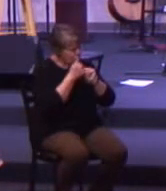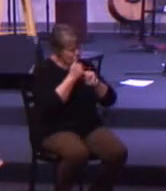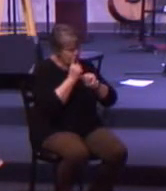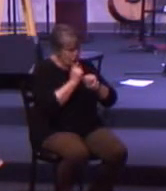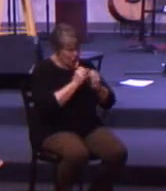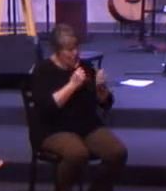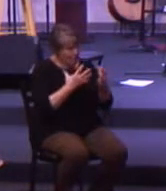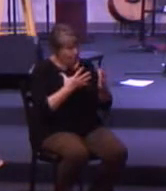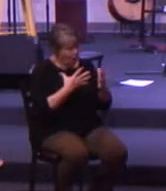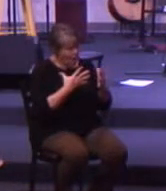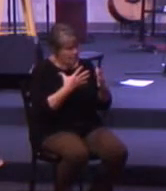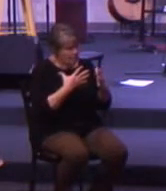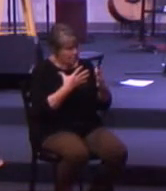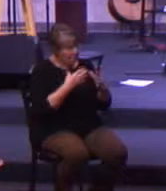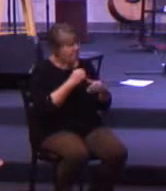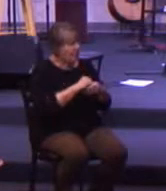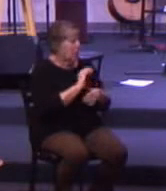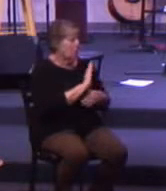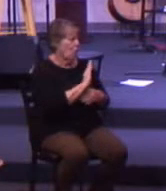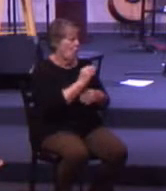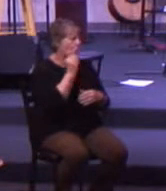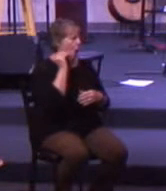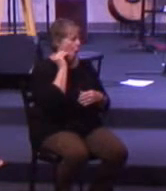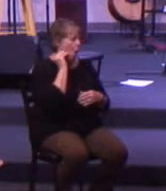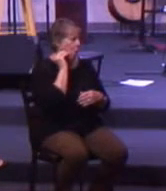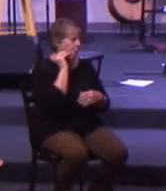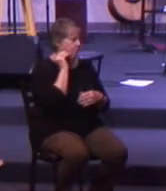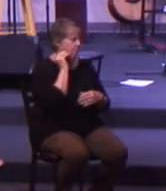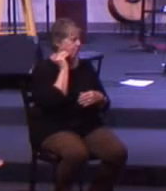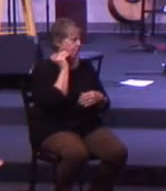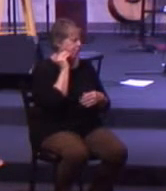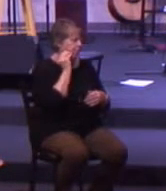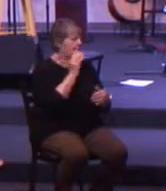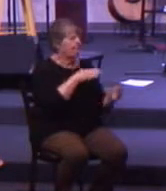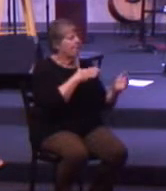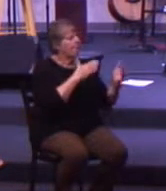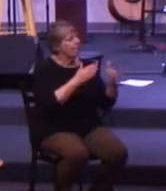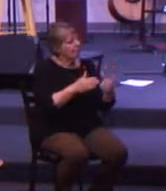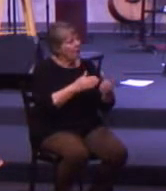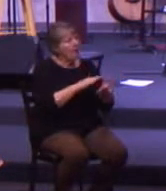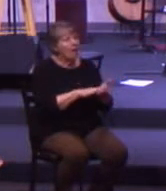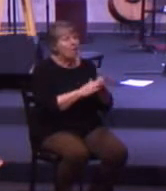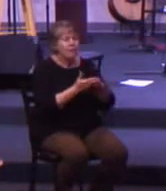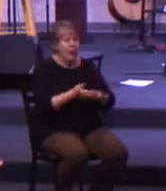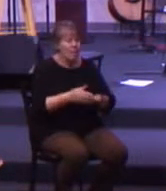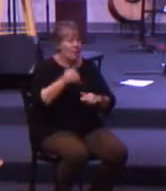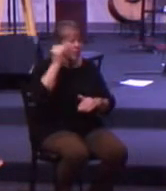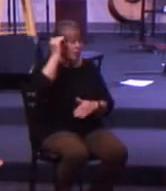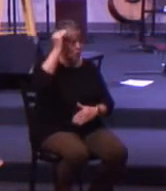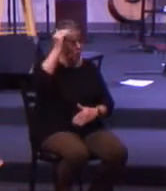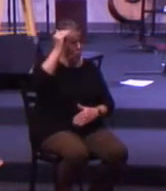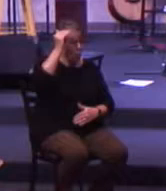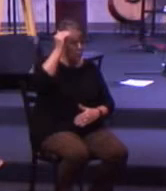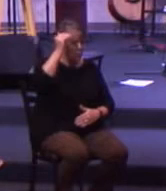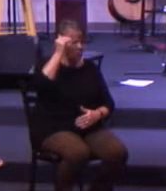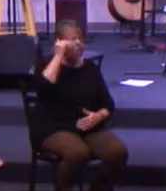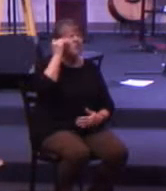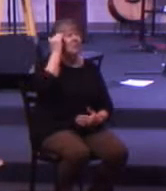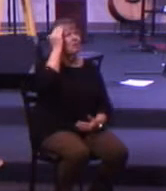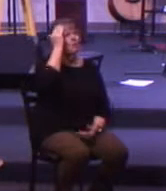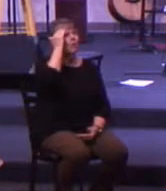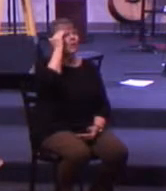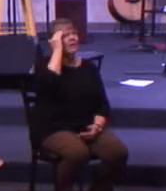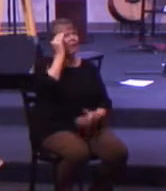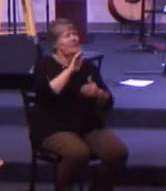home. And so when she became an adult and started to recognize all the pain that she had suffered as a